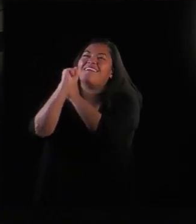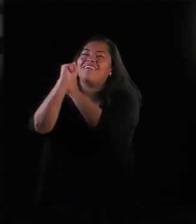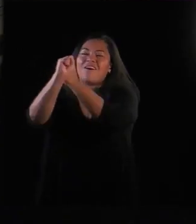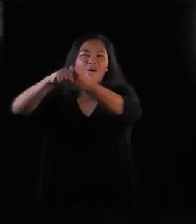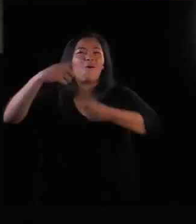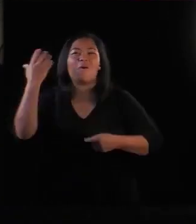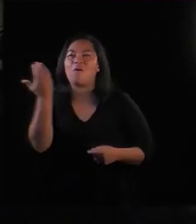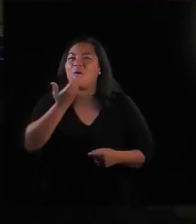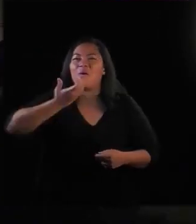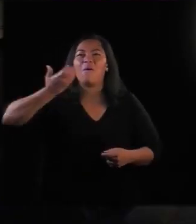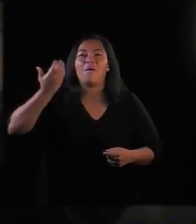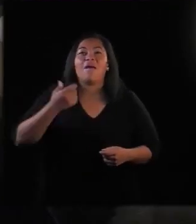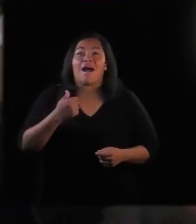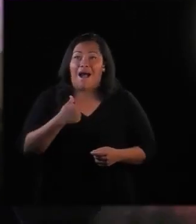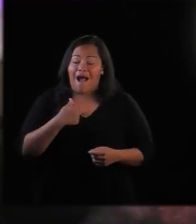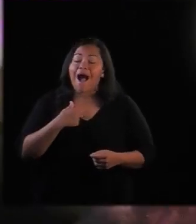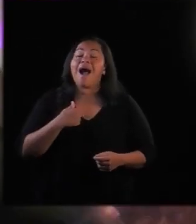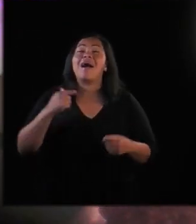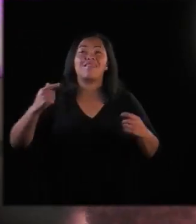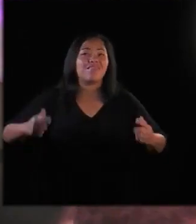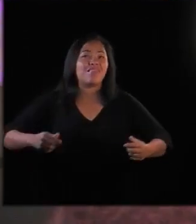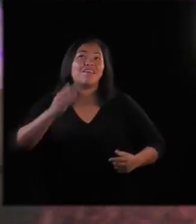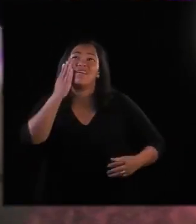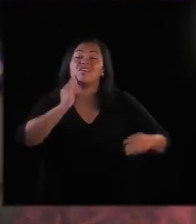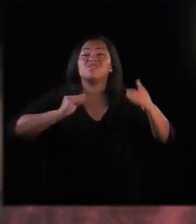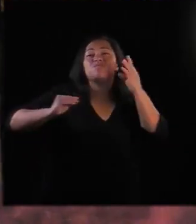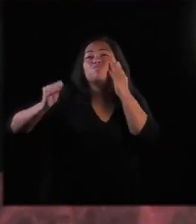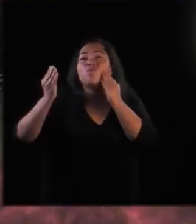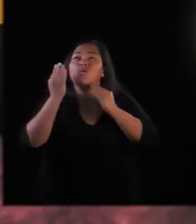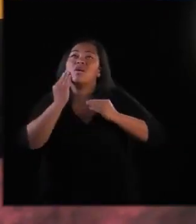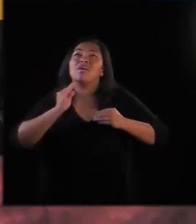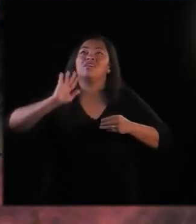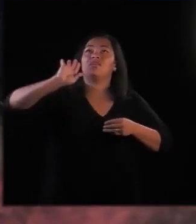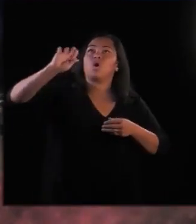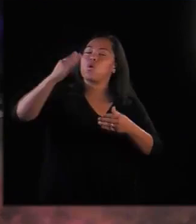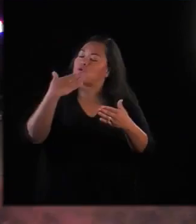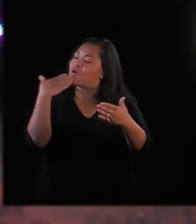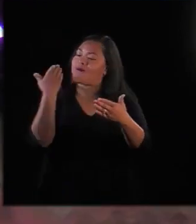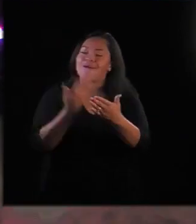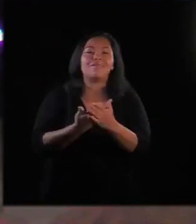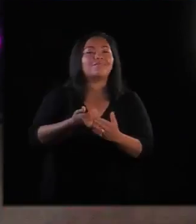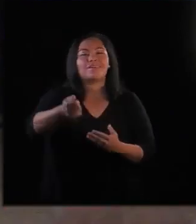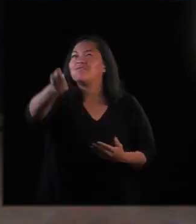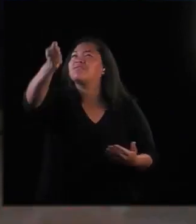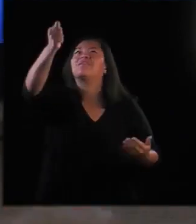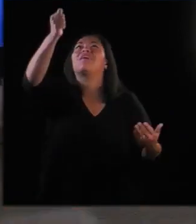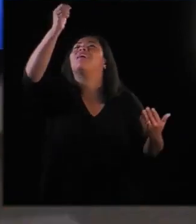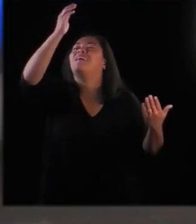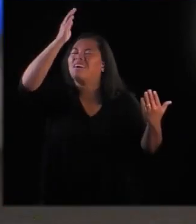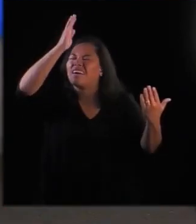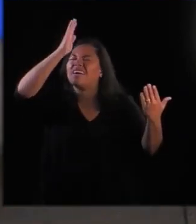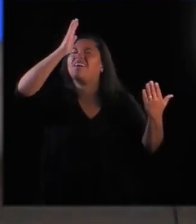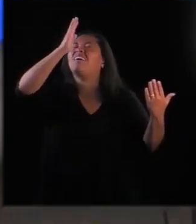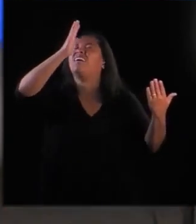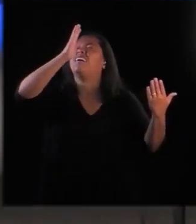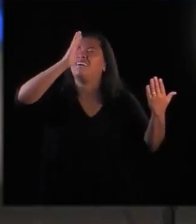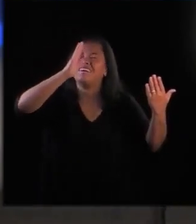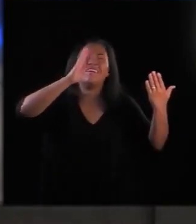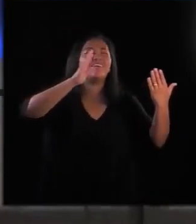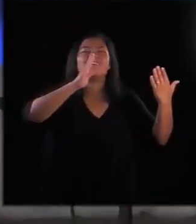Yeah, oh, I have lived in the goodness of God.